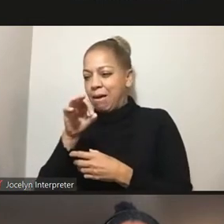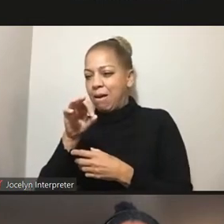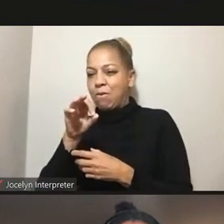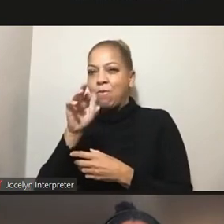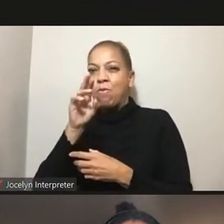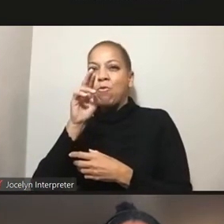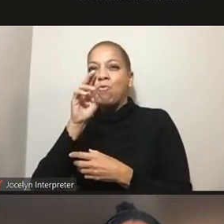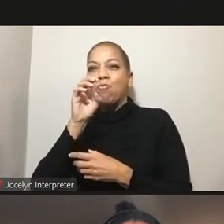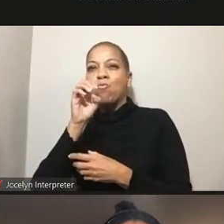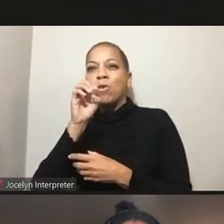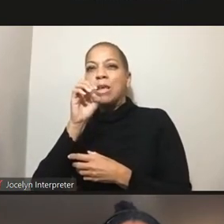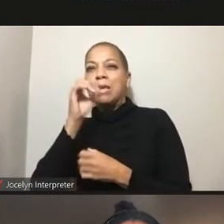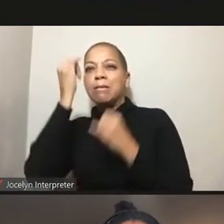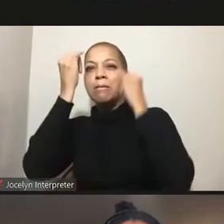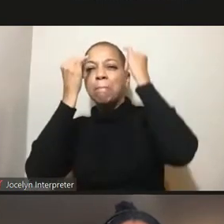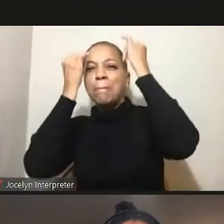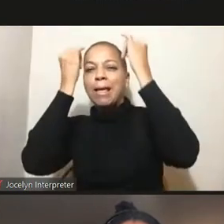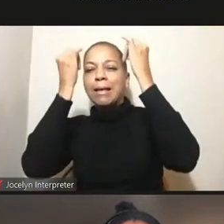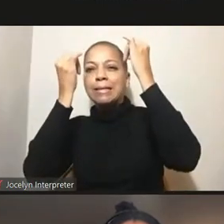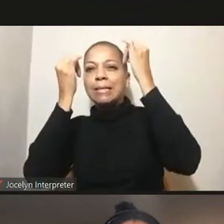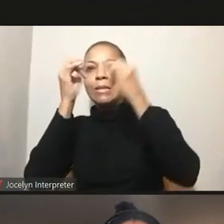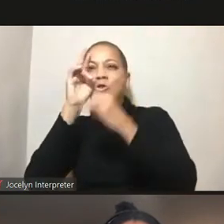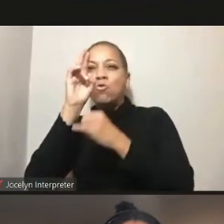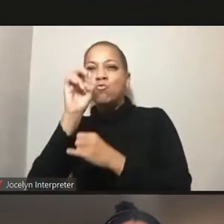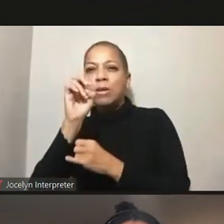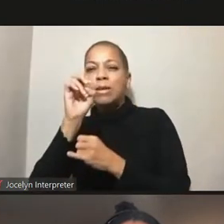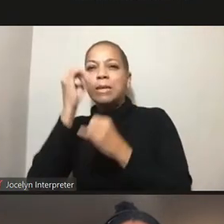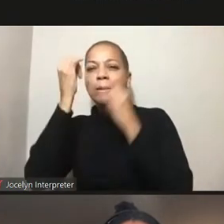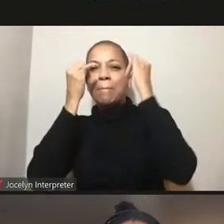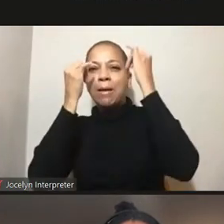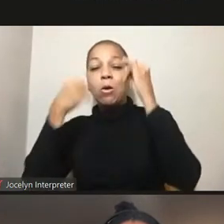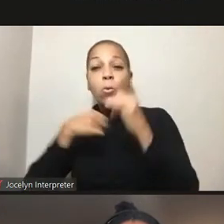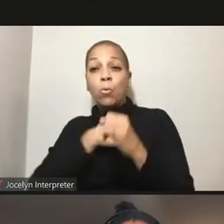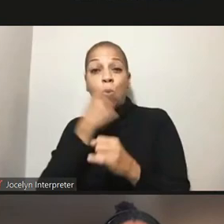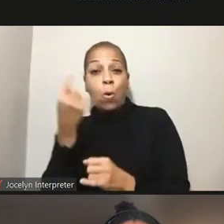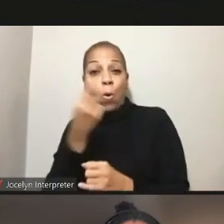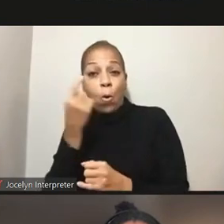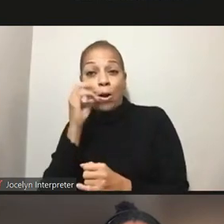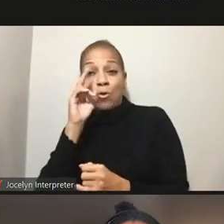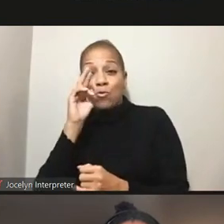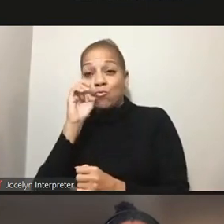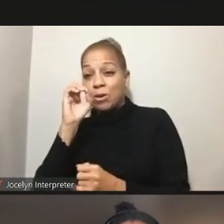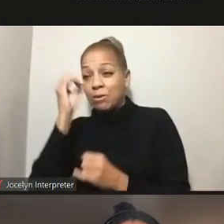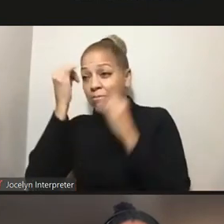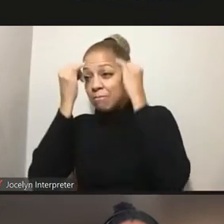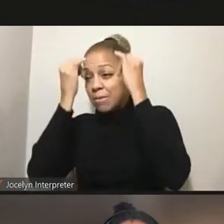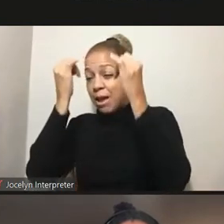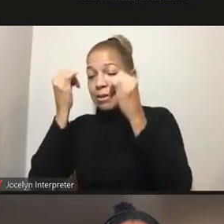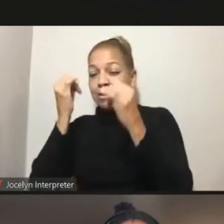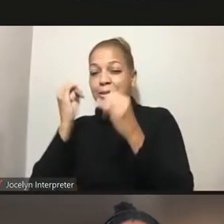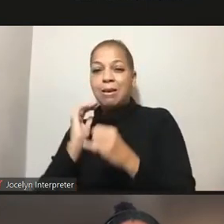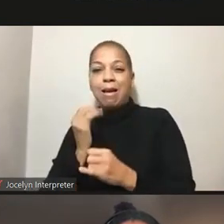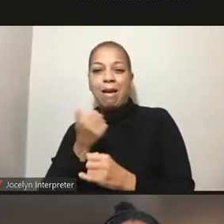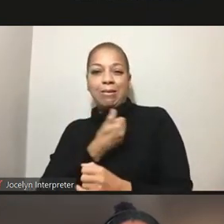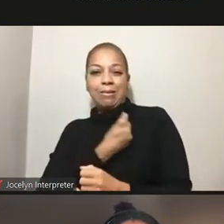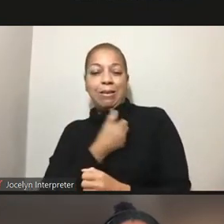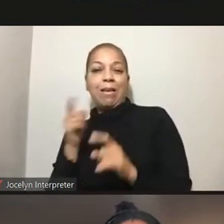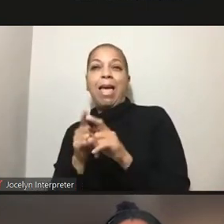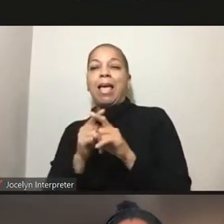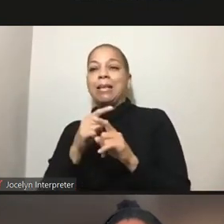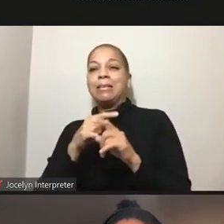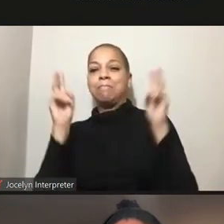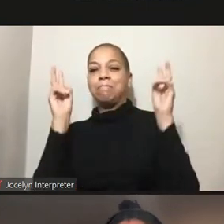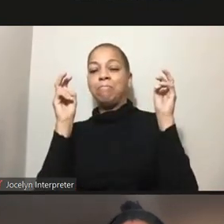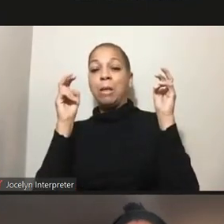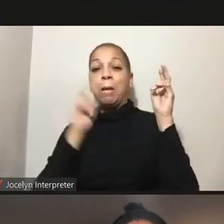reimagining. You know, we're always reimagining ourselves as people of color. because we're always put